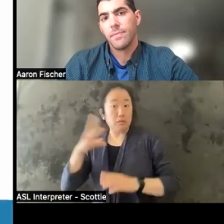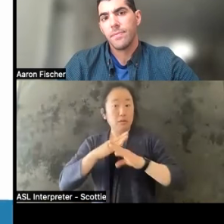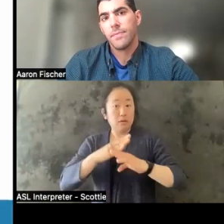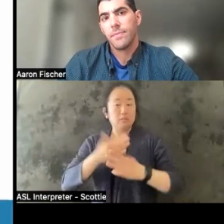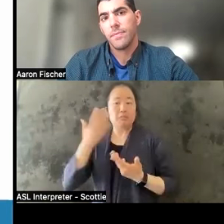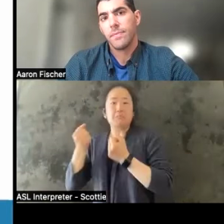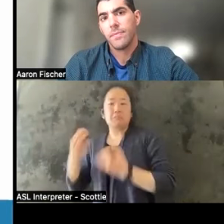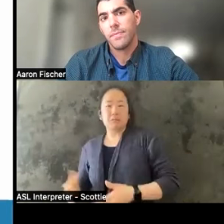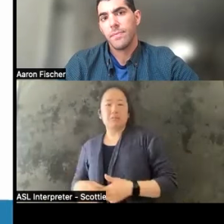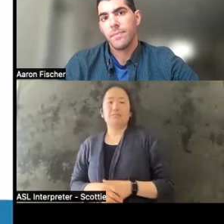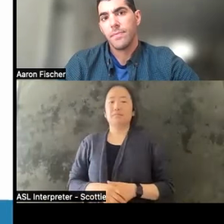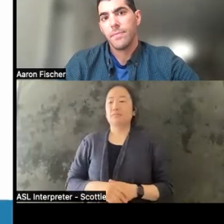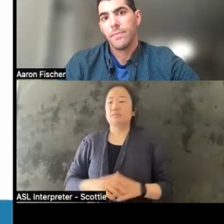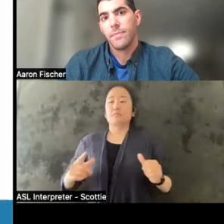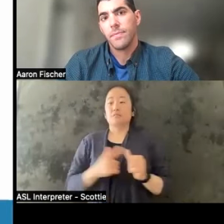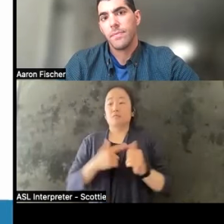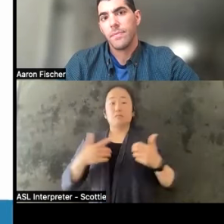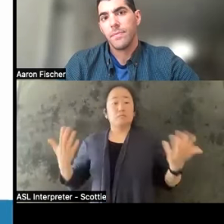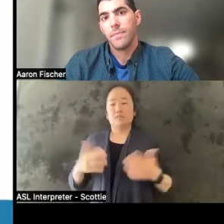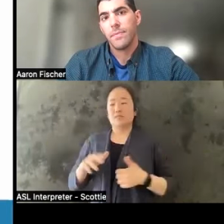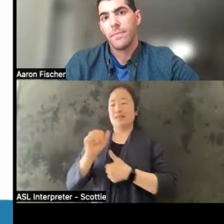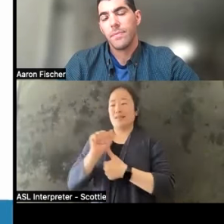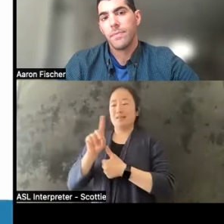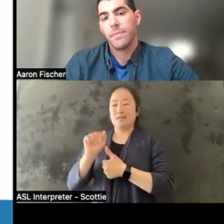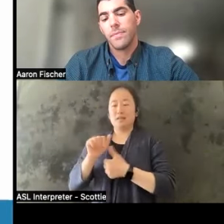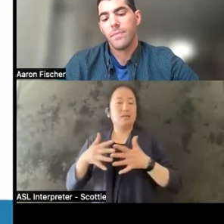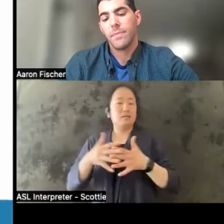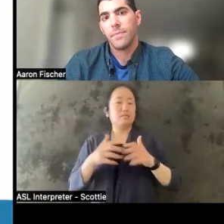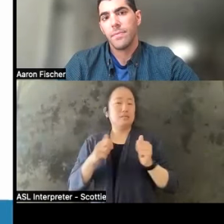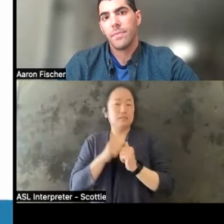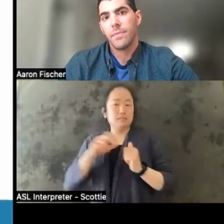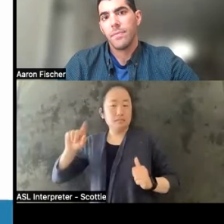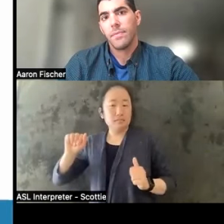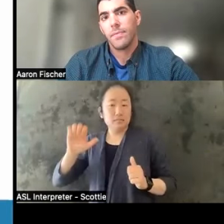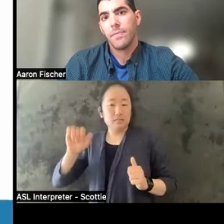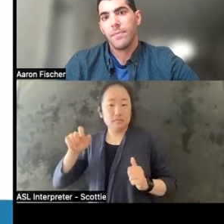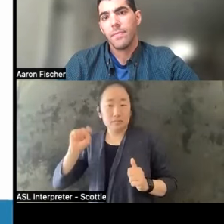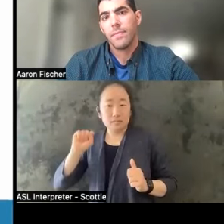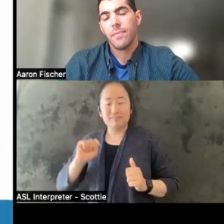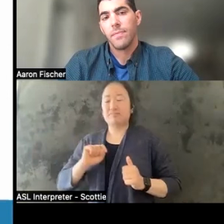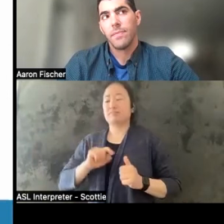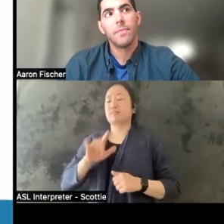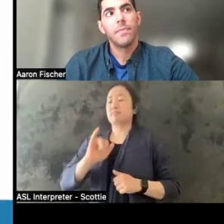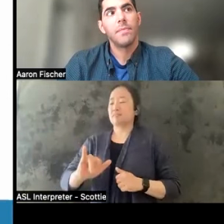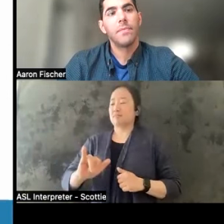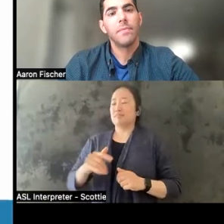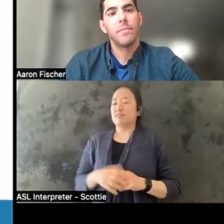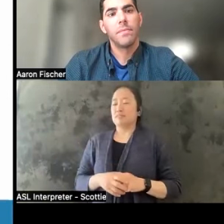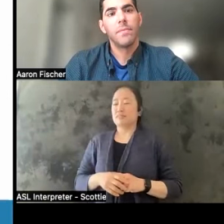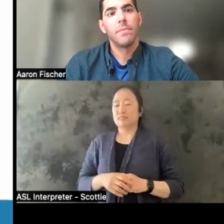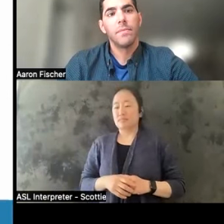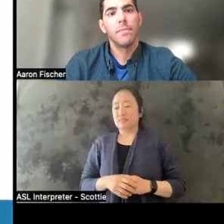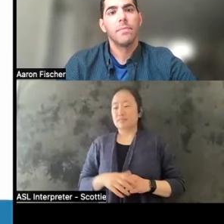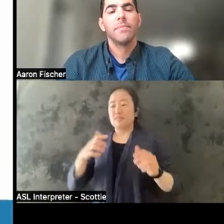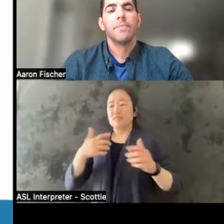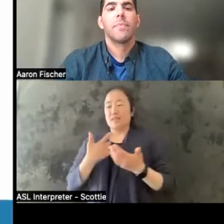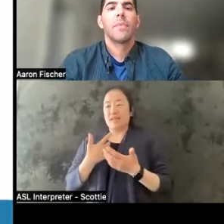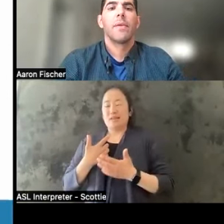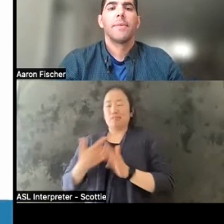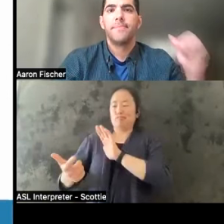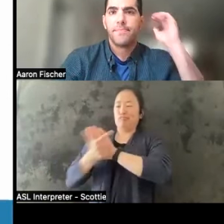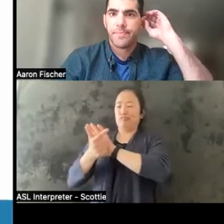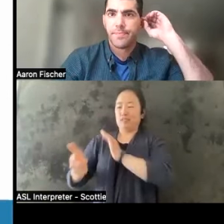with Disabilities Act, or the ADA. And that prohibits discrimination in a variety of contexts.